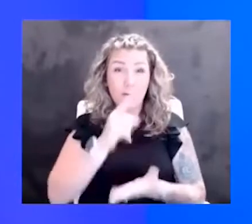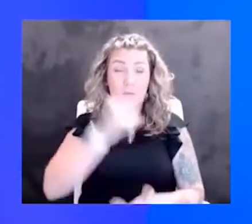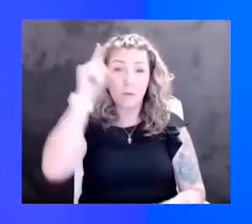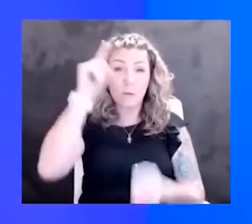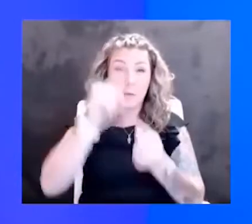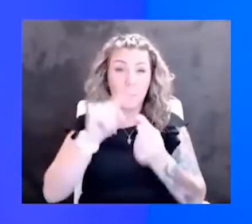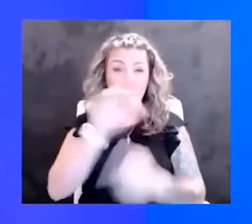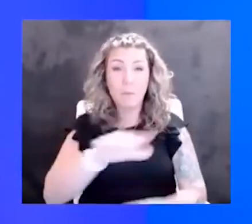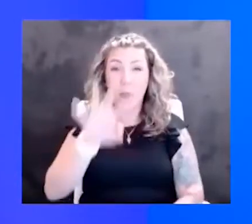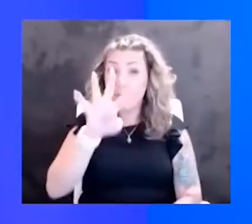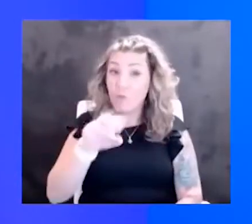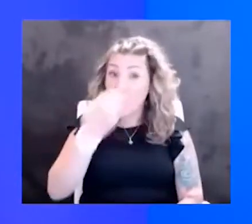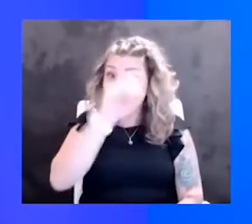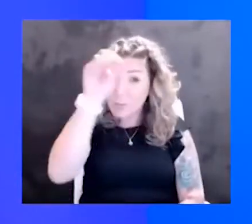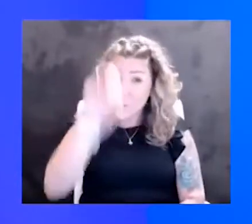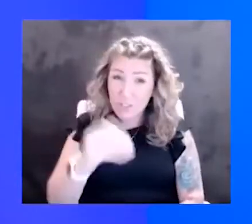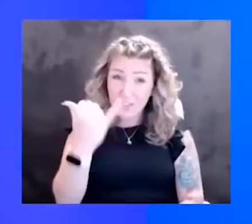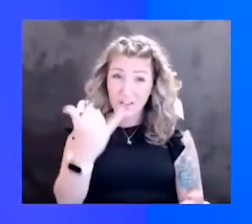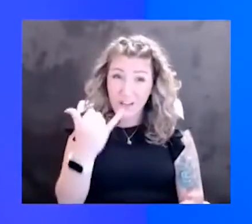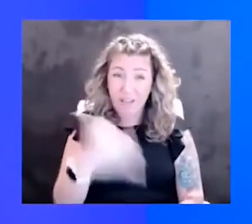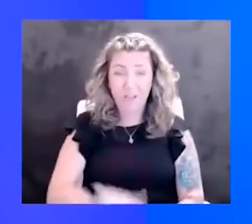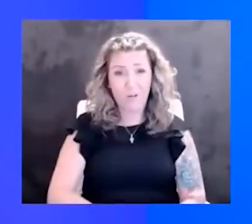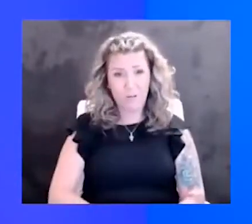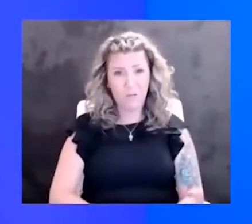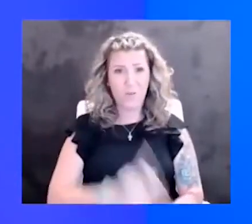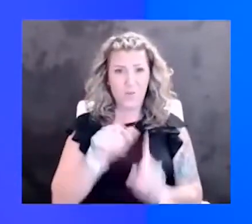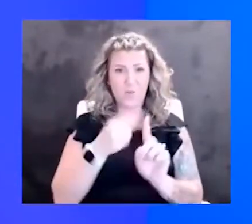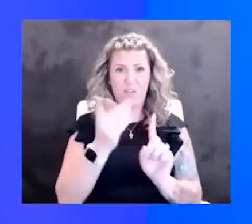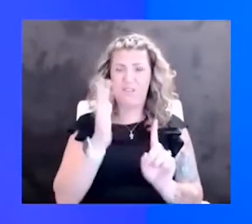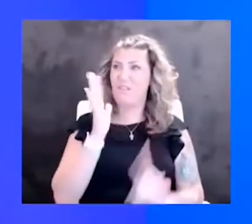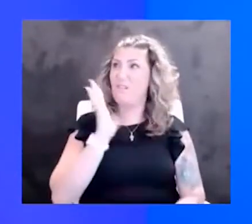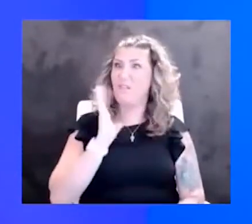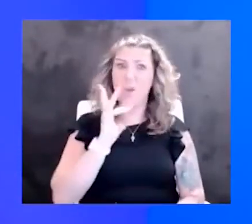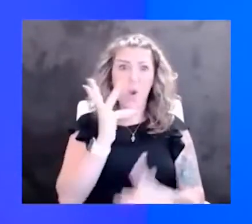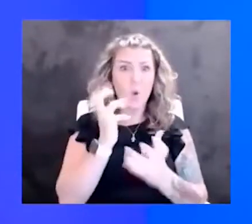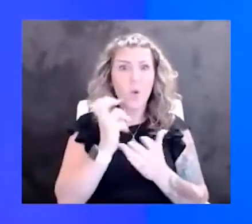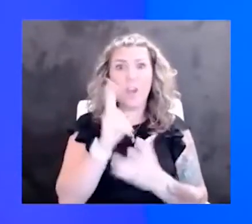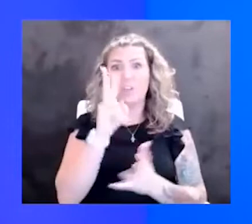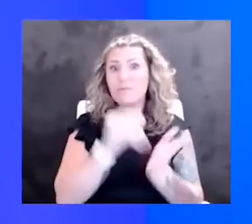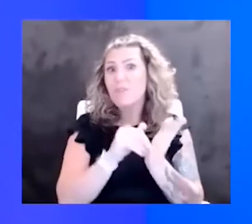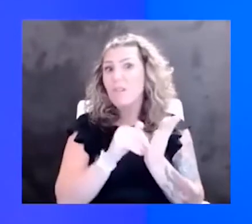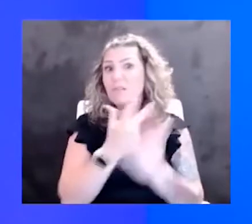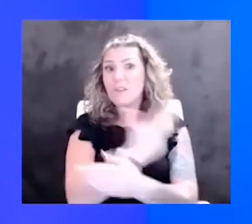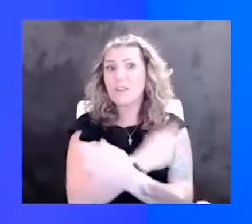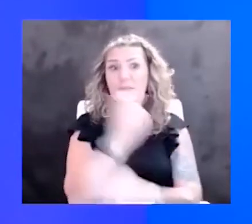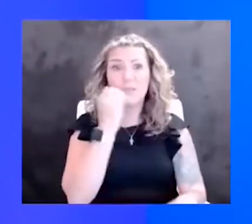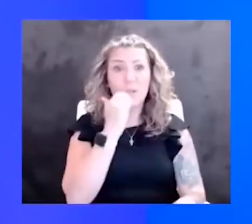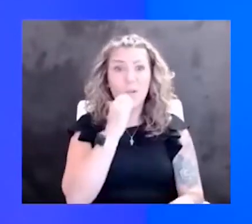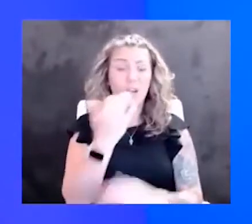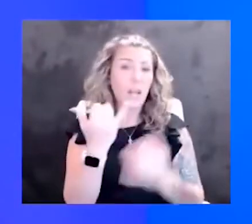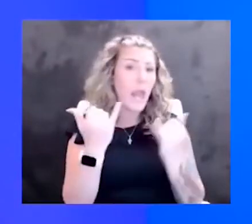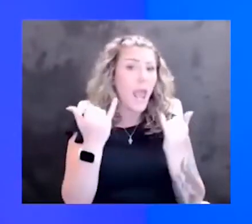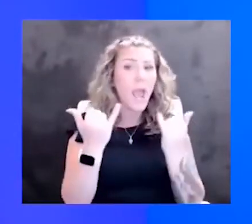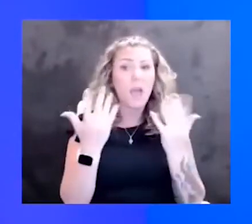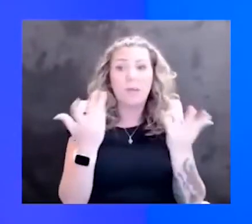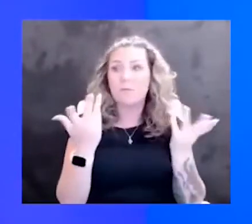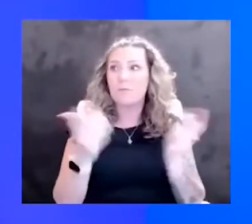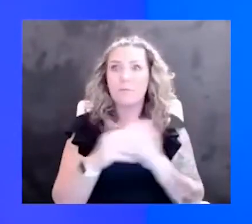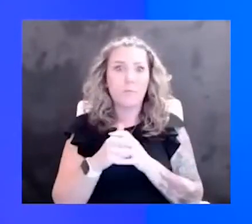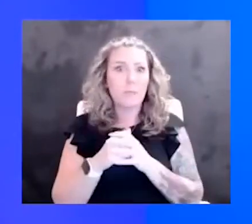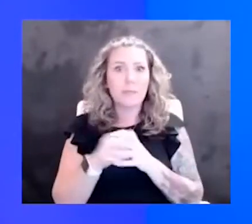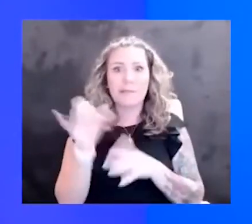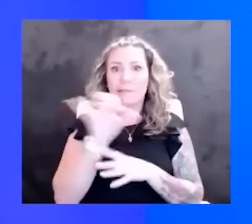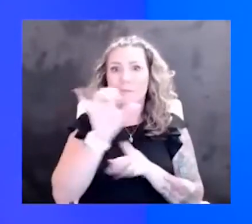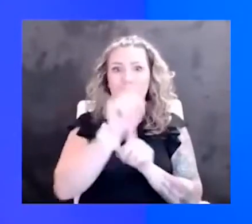that. Where we used to want to do 1,000 or 2,000 vaccinations a day, now at the same kind of settings, we'll